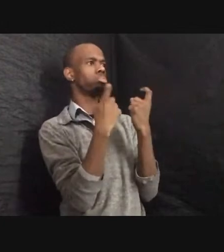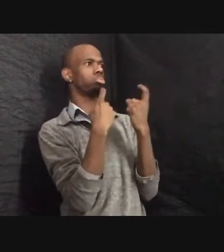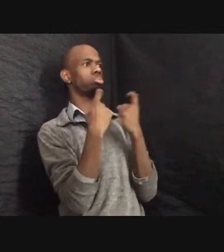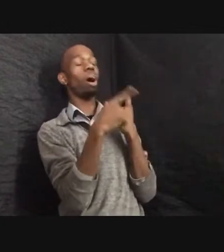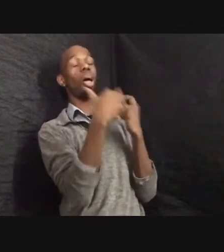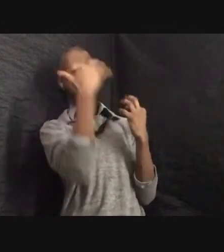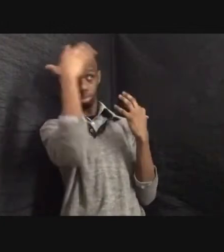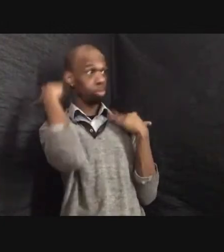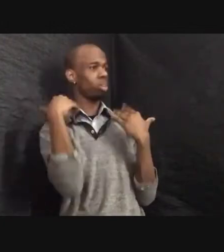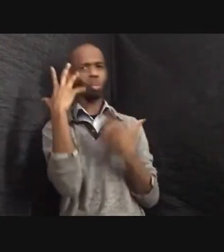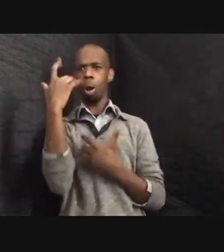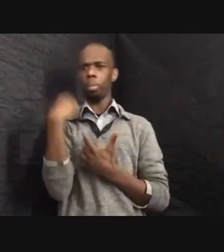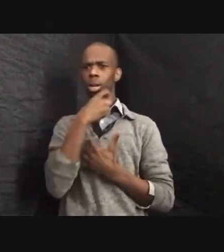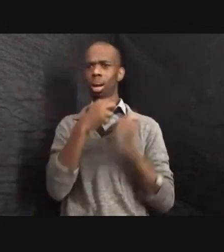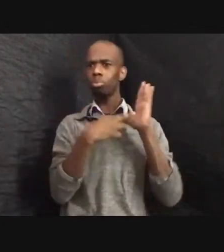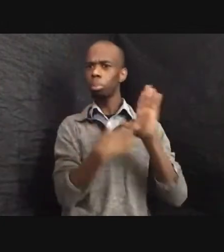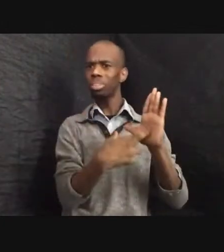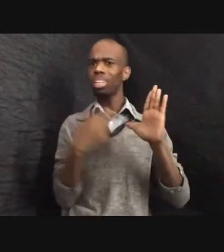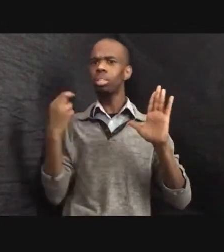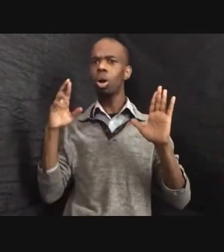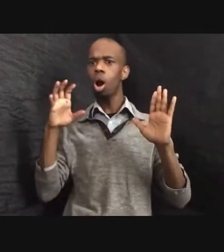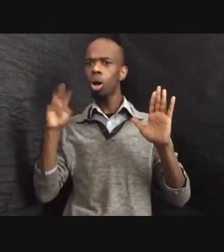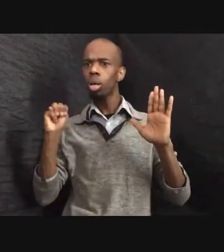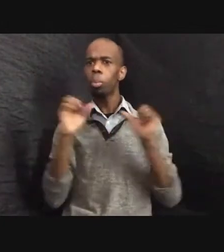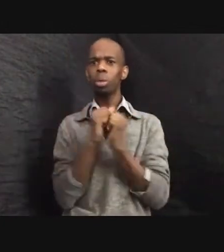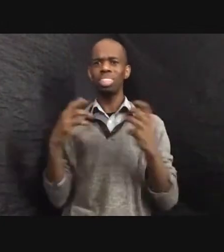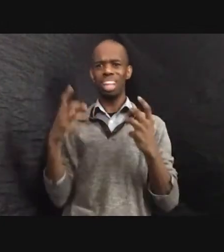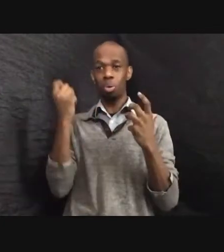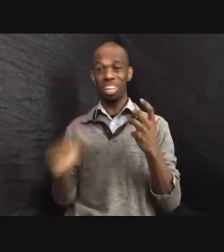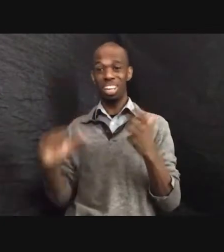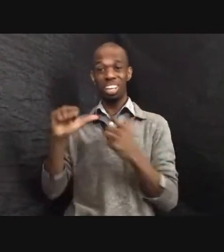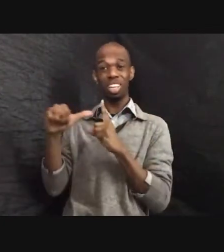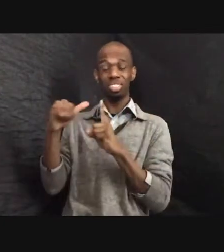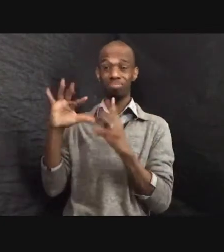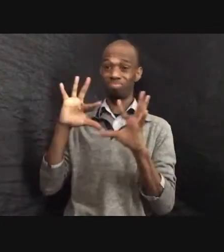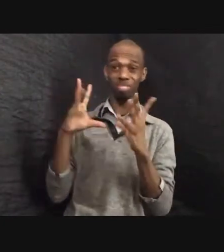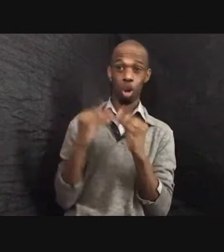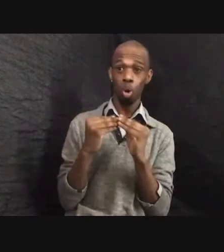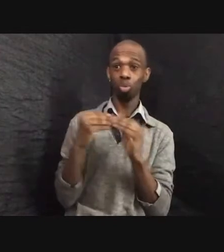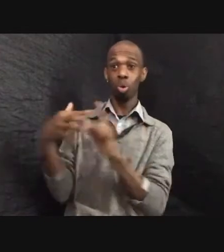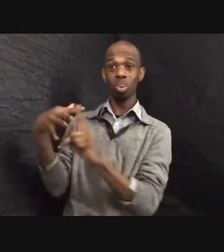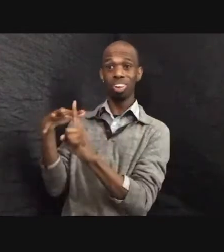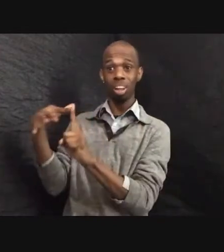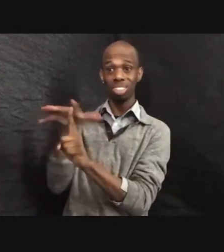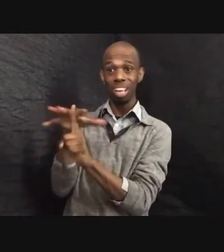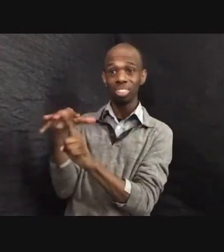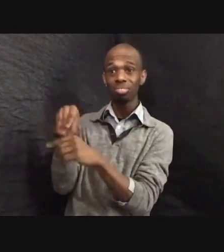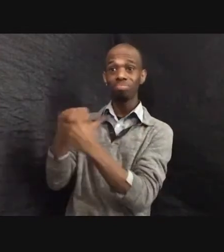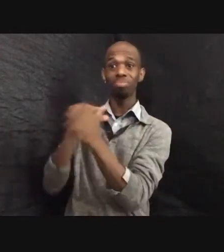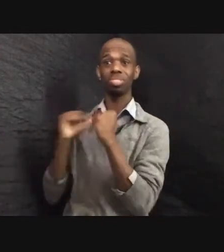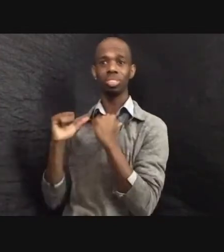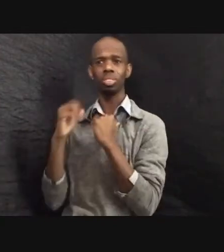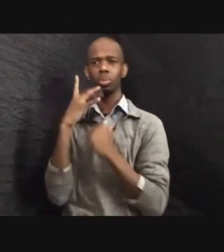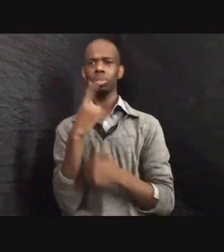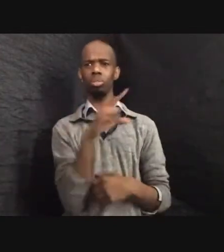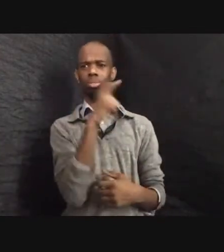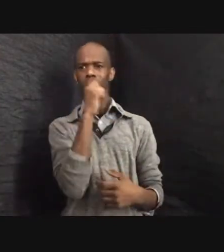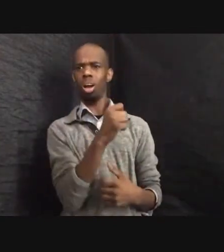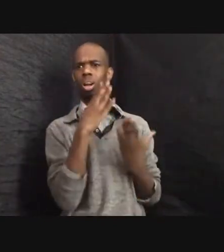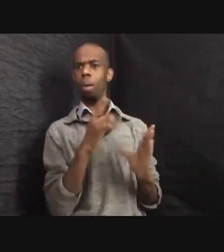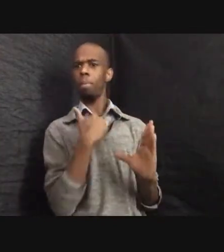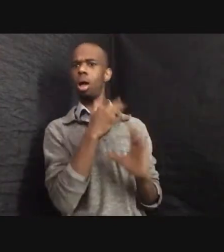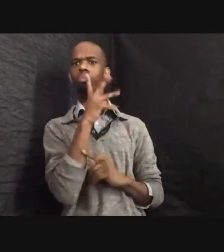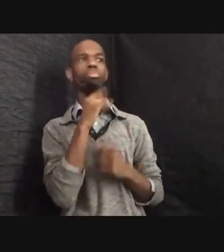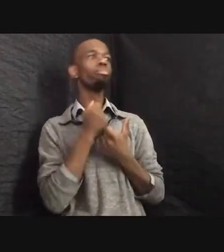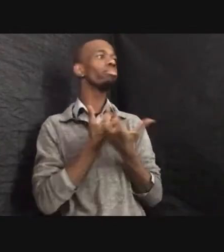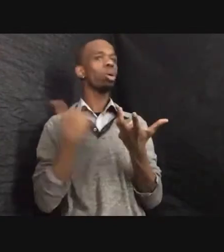sort of cultural context in the show, why, you won't allow me to speak to the fact that, we're doing a show called Newsies and the